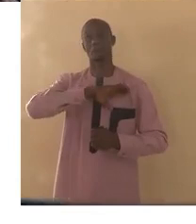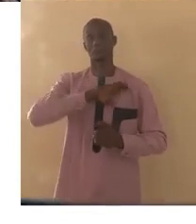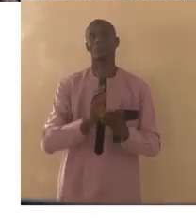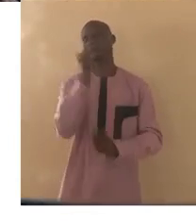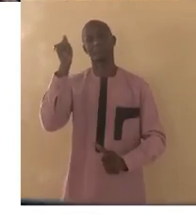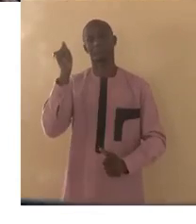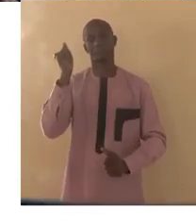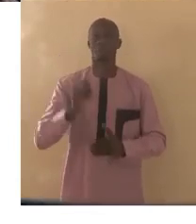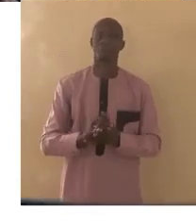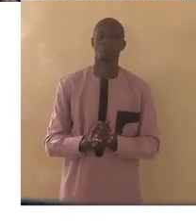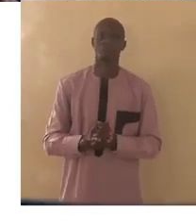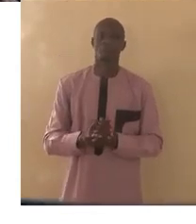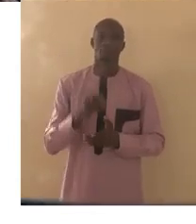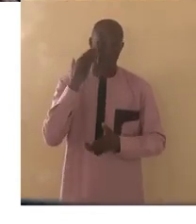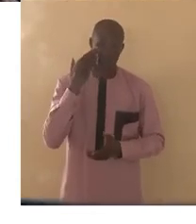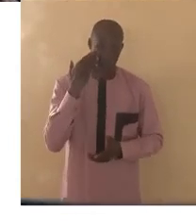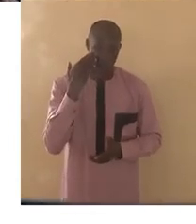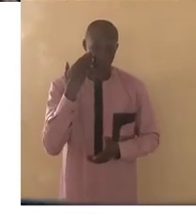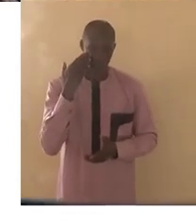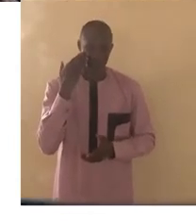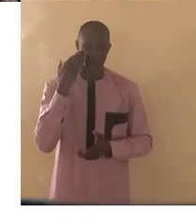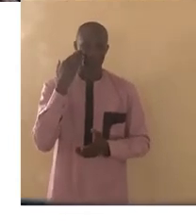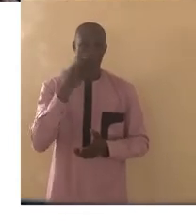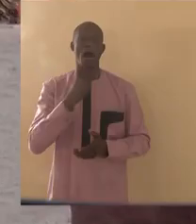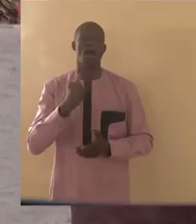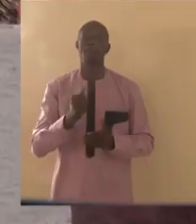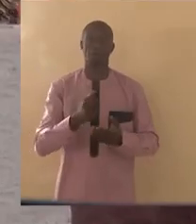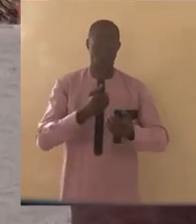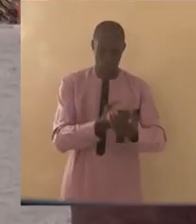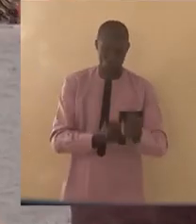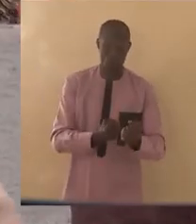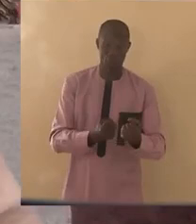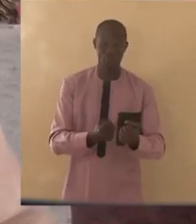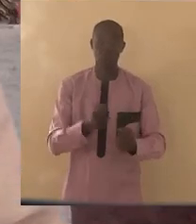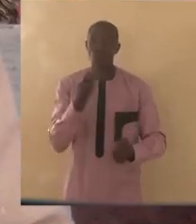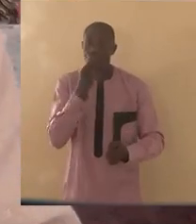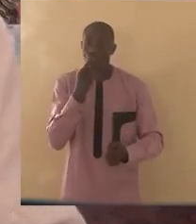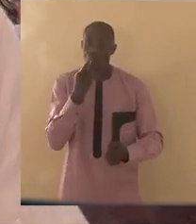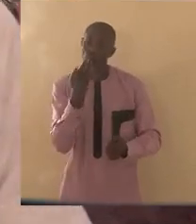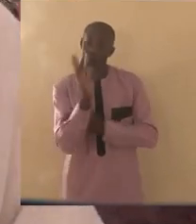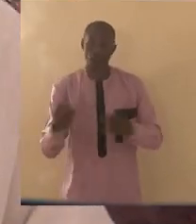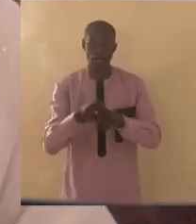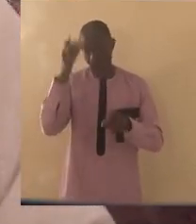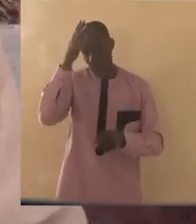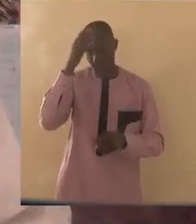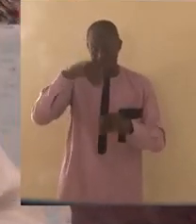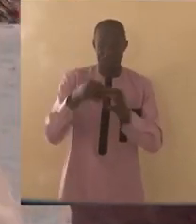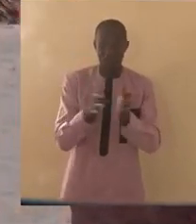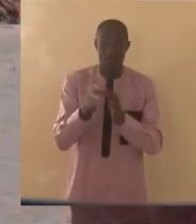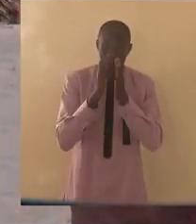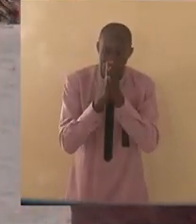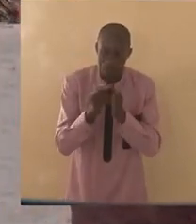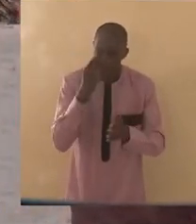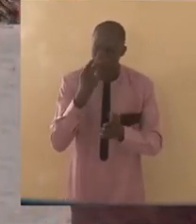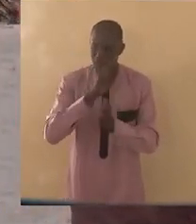very clearly, isn't it? Familiarity, confidence, and trust speaks of God as Daddy. In Jesus' prayer,